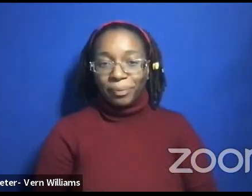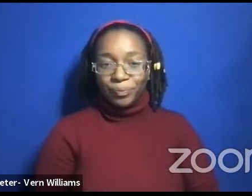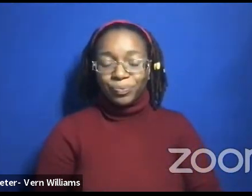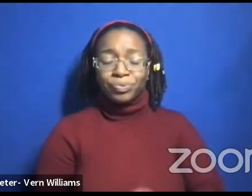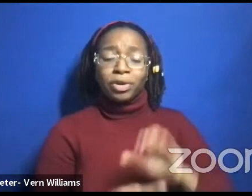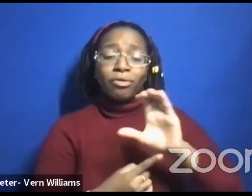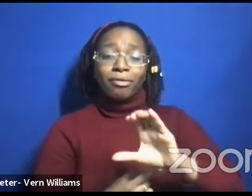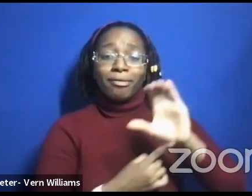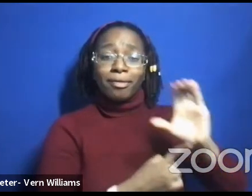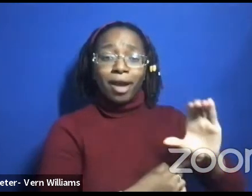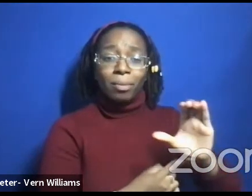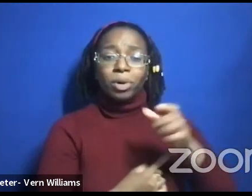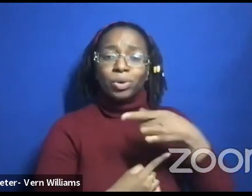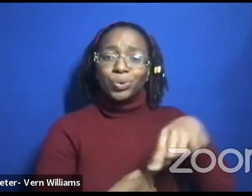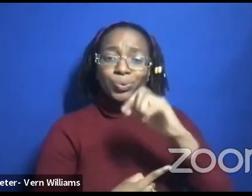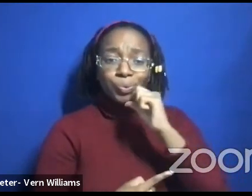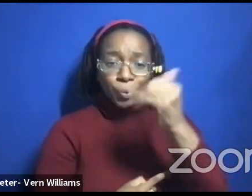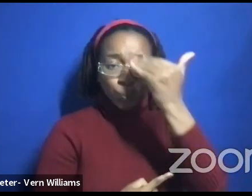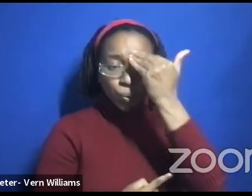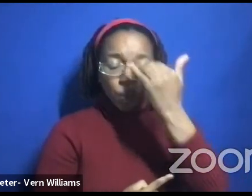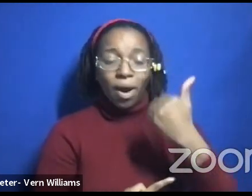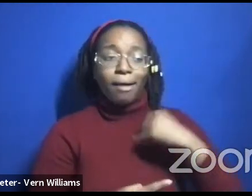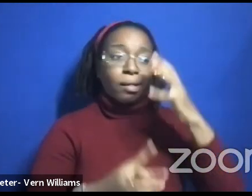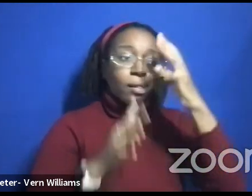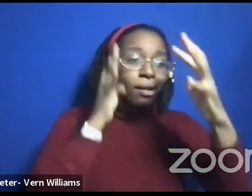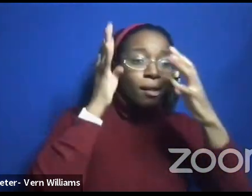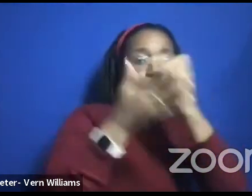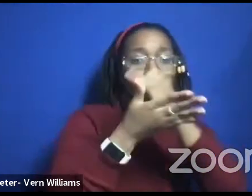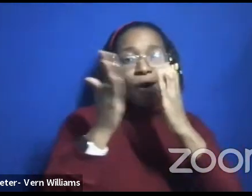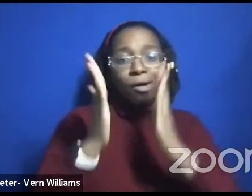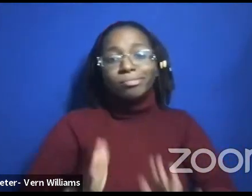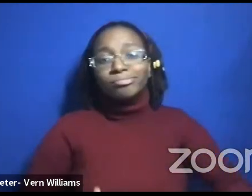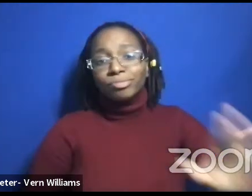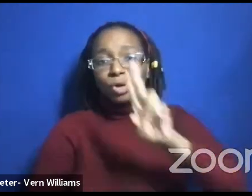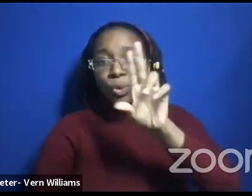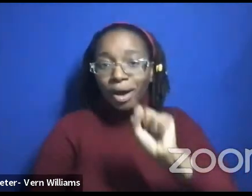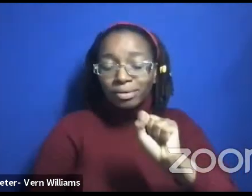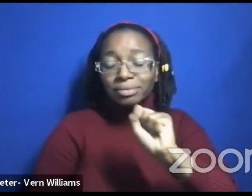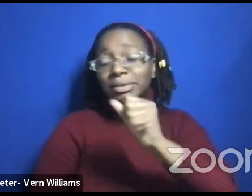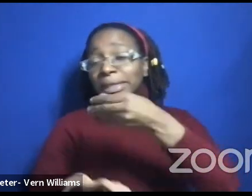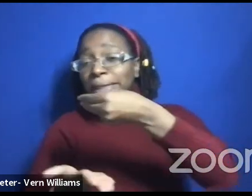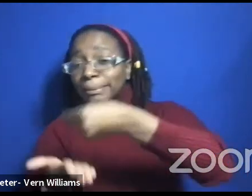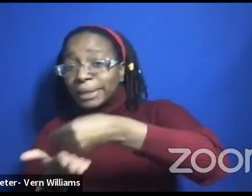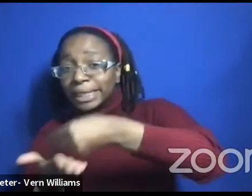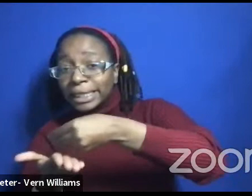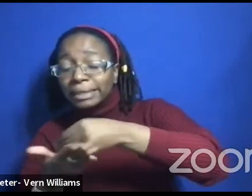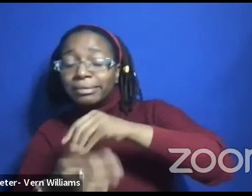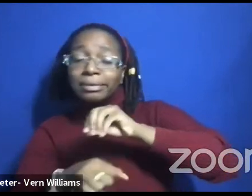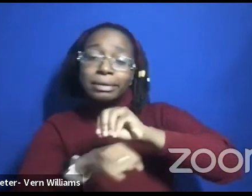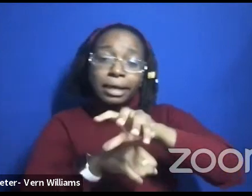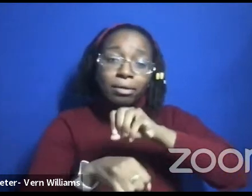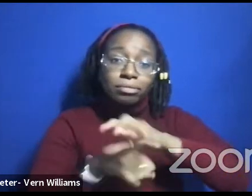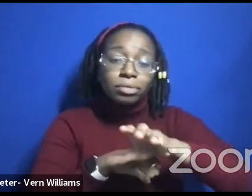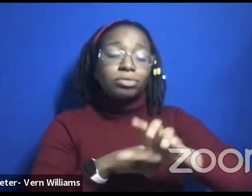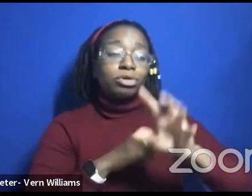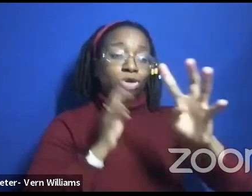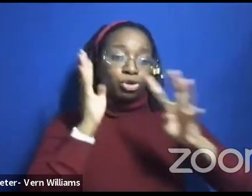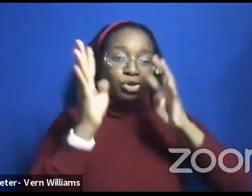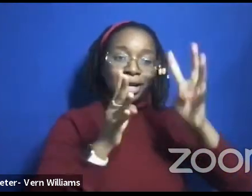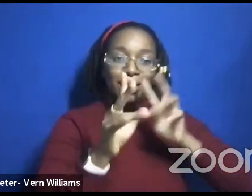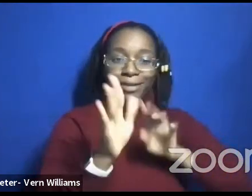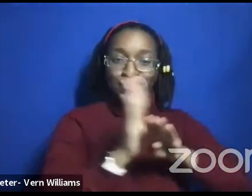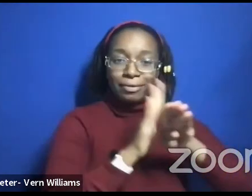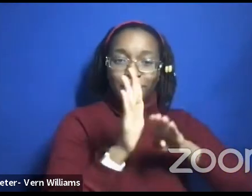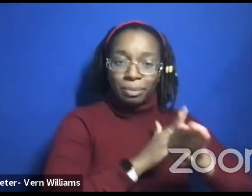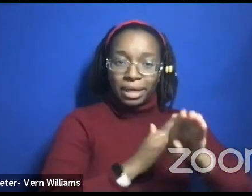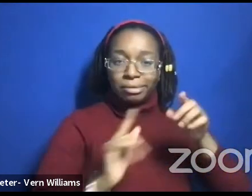supports innovative and adventurous artists across the country through funding, counsel, and career development services. As part of our